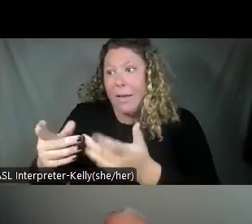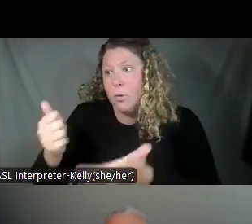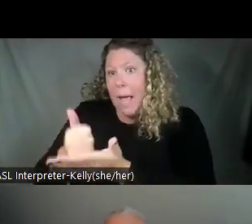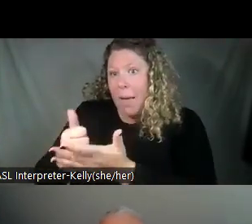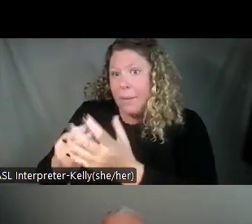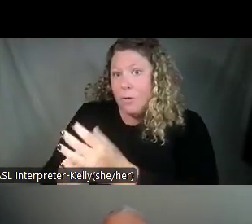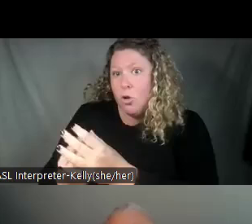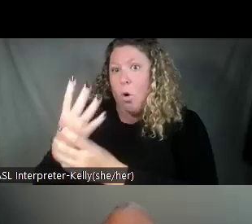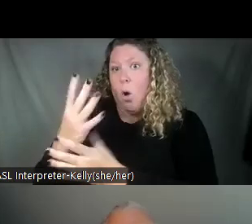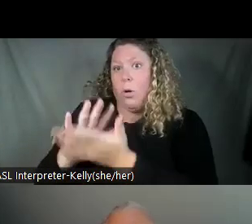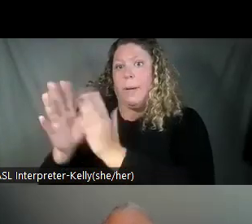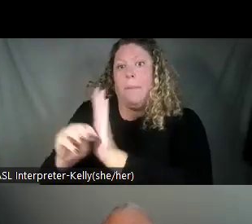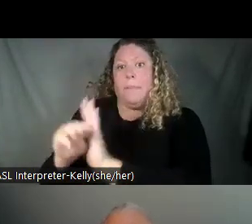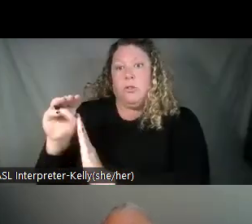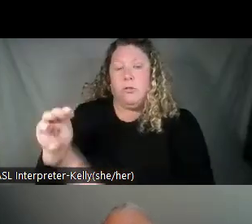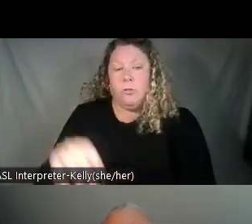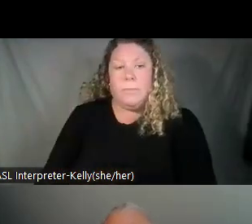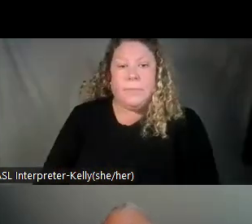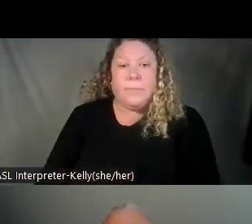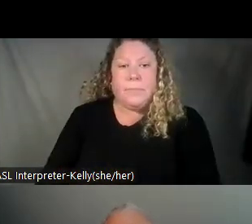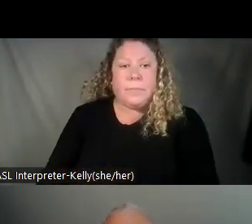mature model.